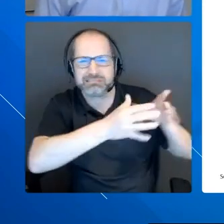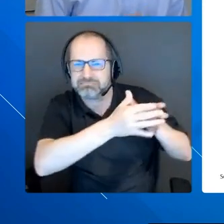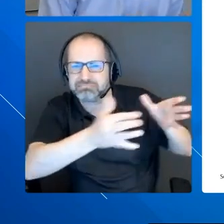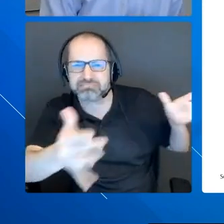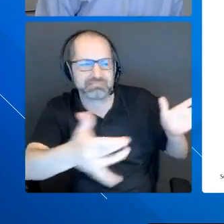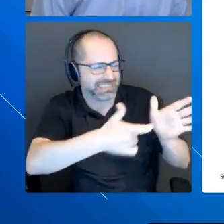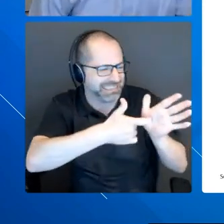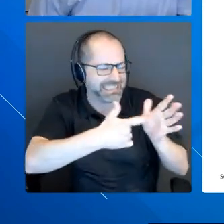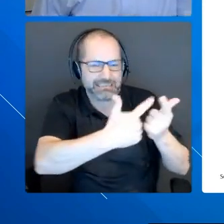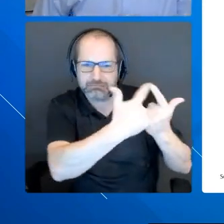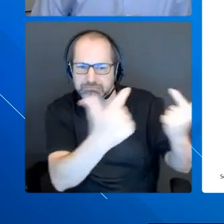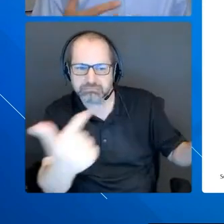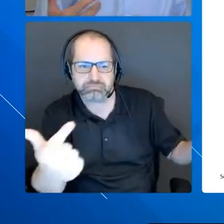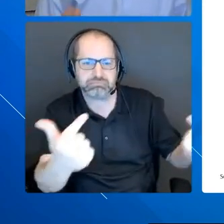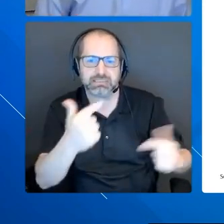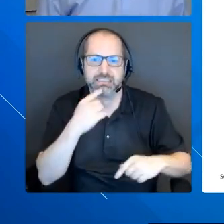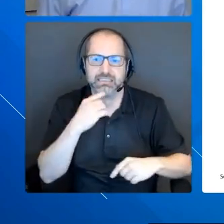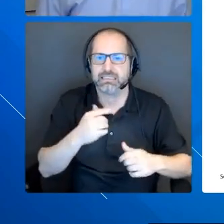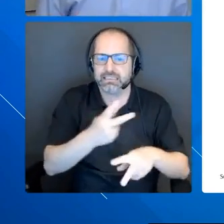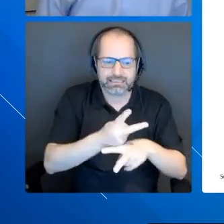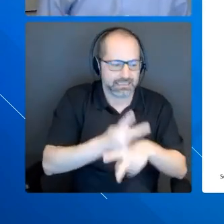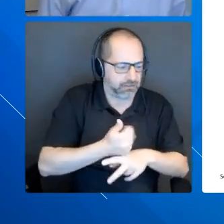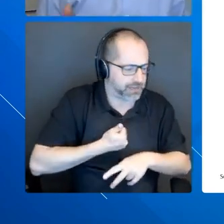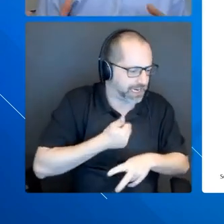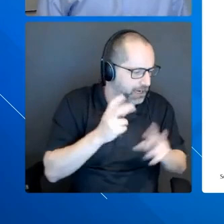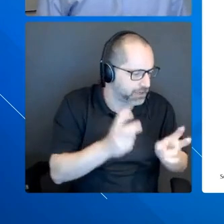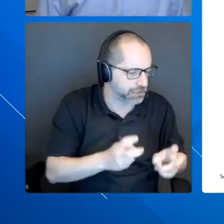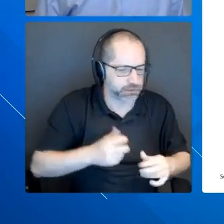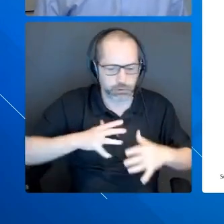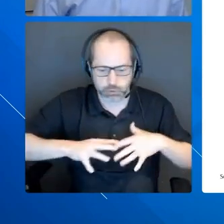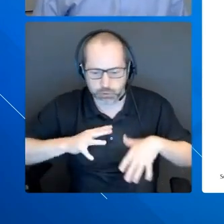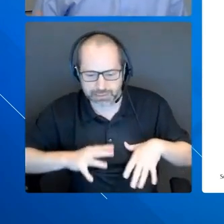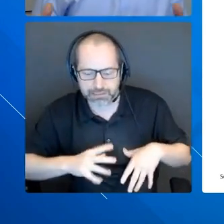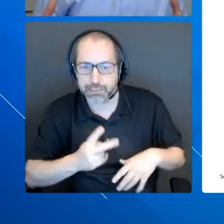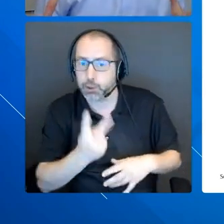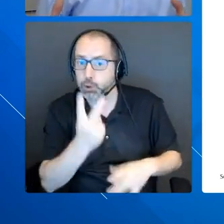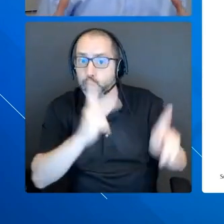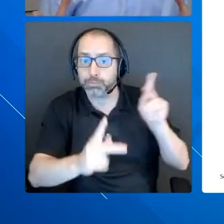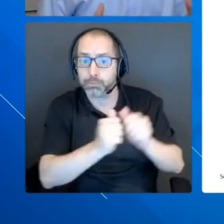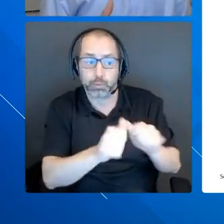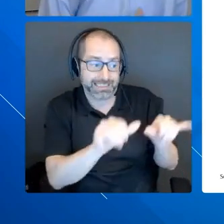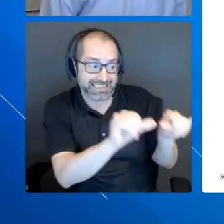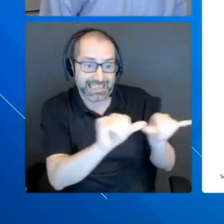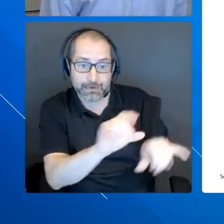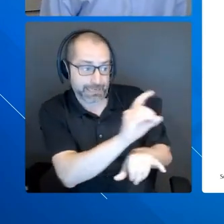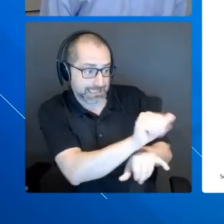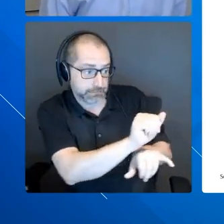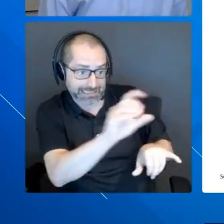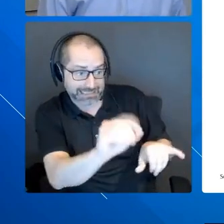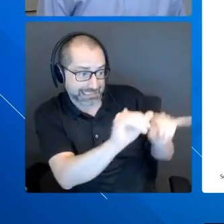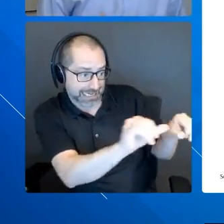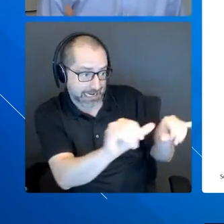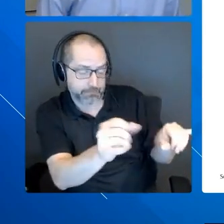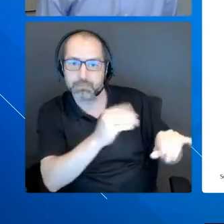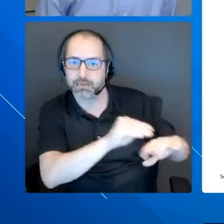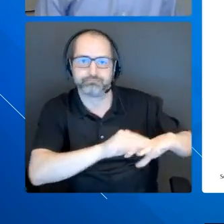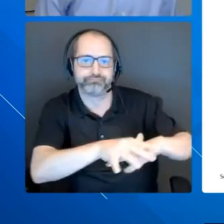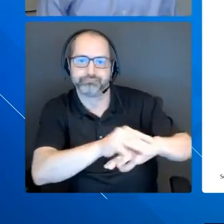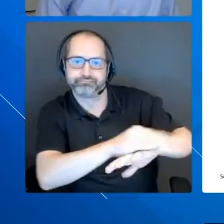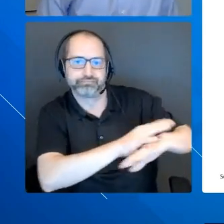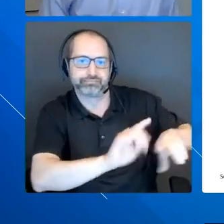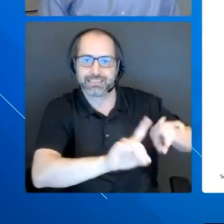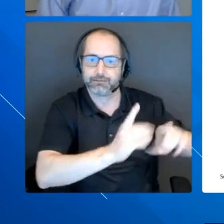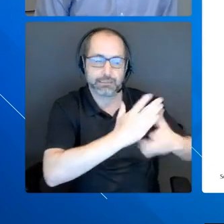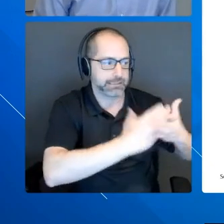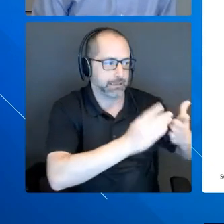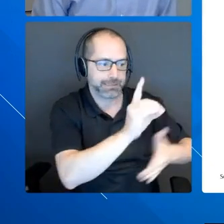can have things like mobility issues, self-care issues, dressing. Two people with the same disability can be affected in very different ways. Some disabilities may be hidden